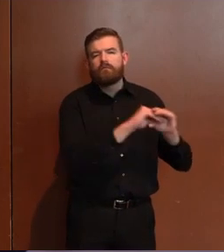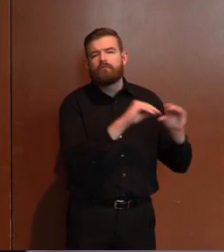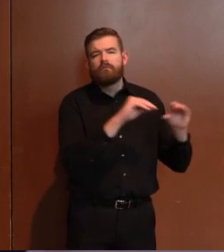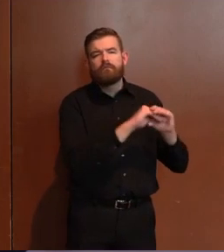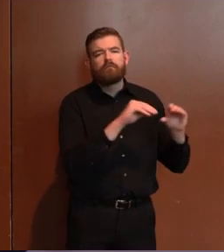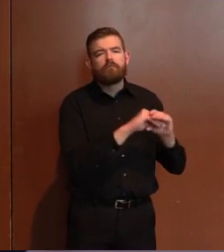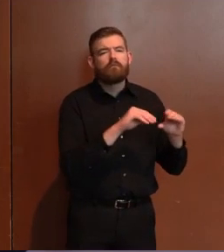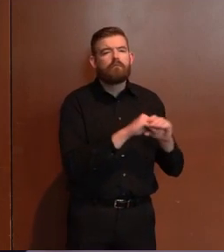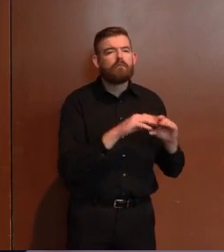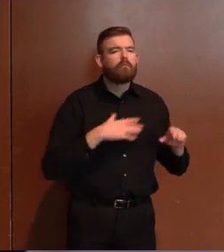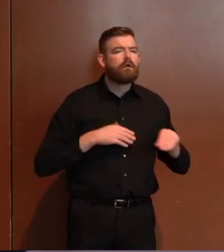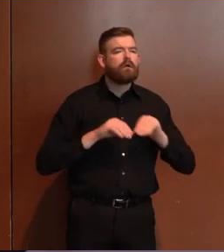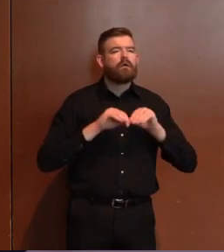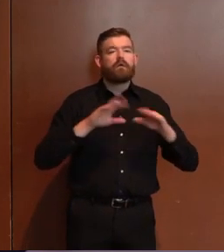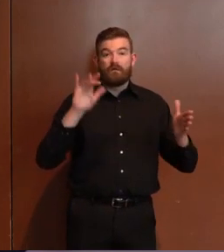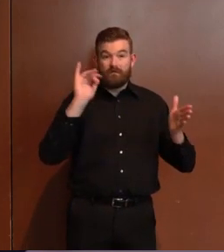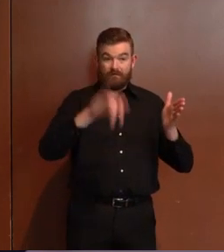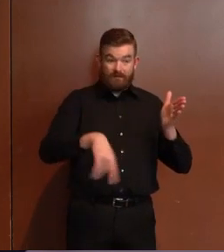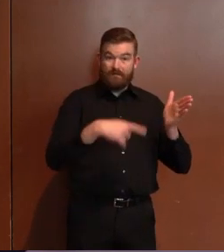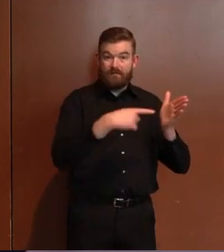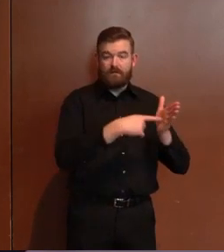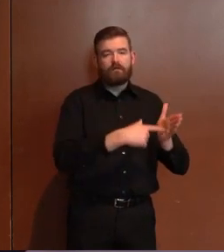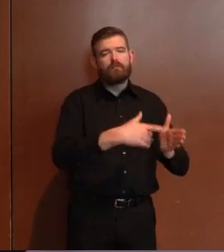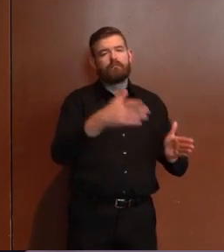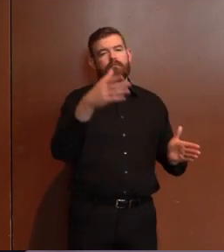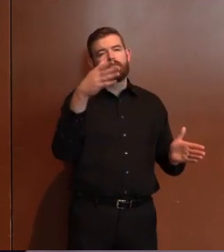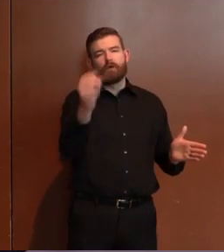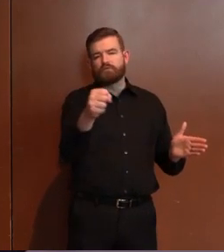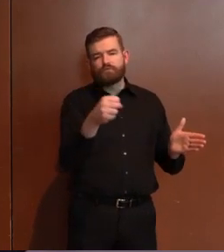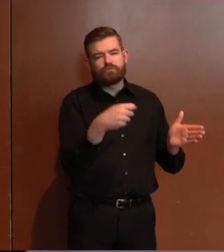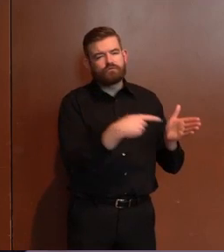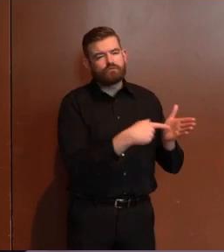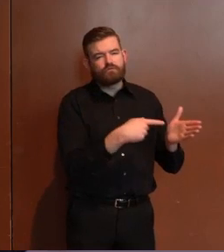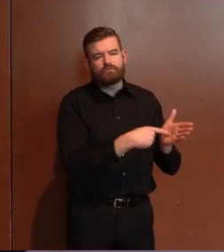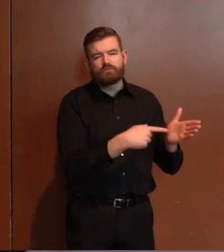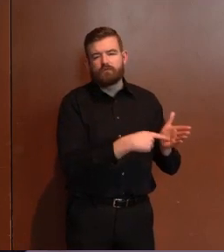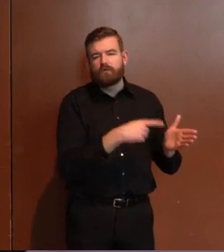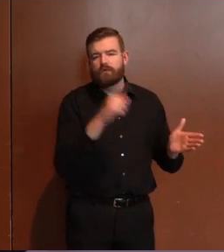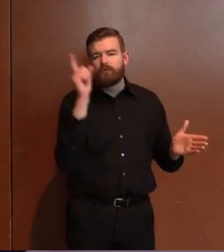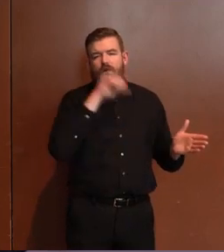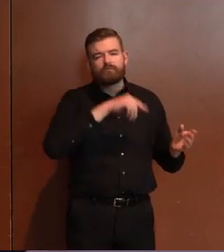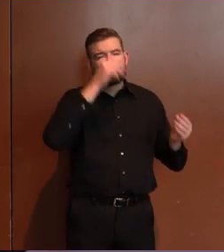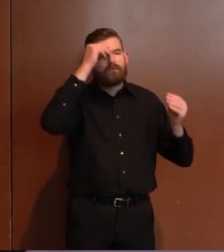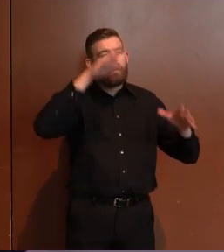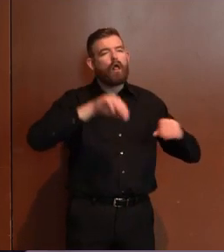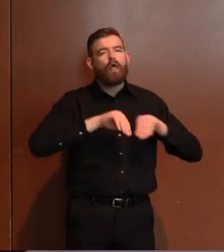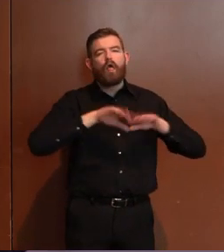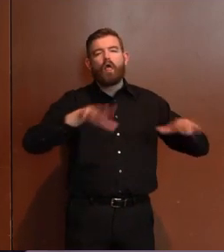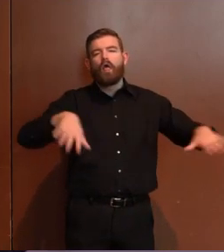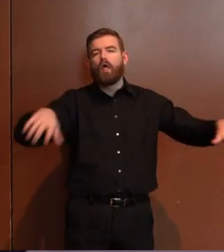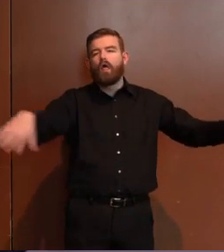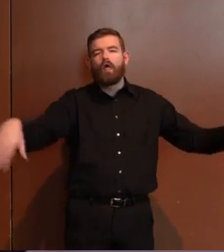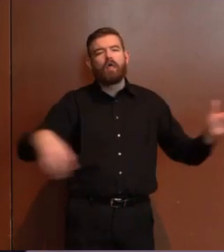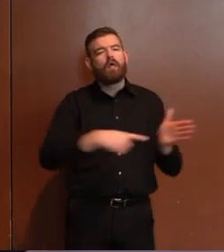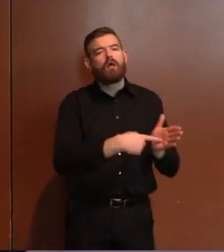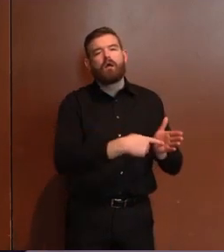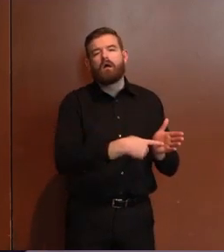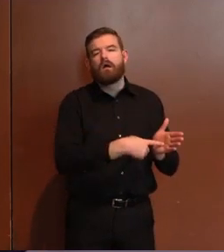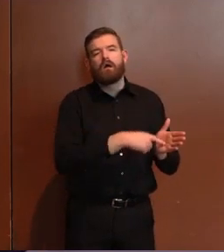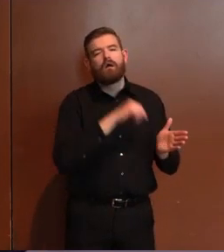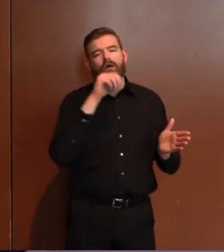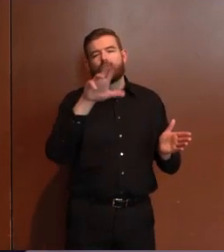and friends. This is complete BS, right? So I'm sure it's a non-U.S., I won't name them by names. I suspect